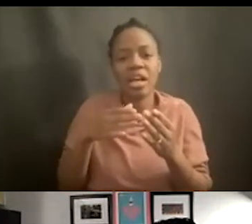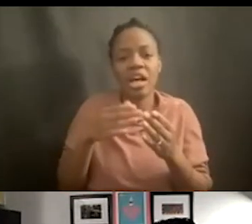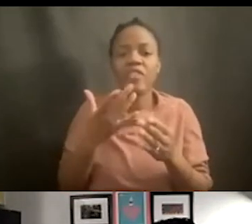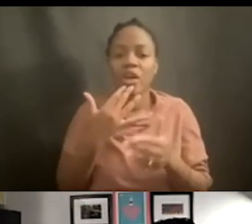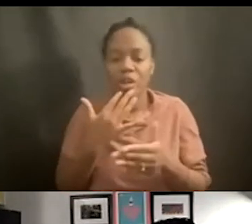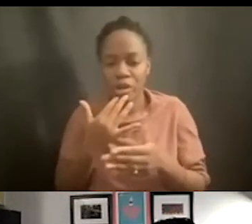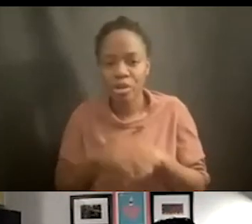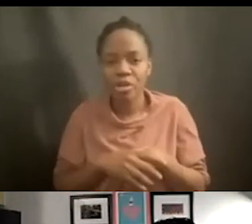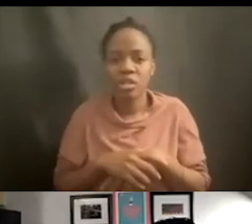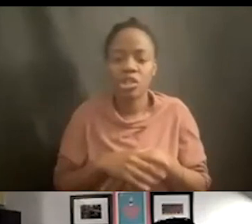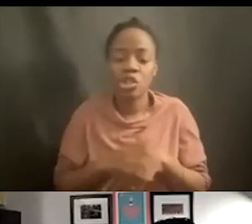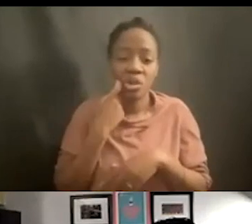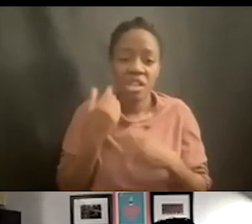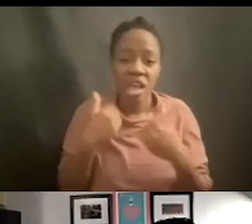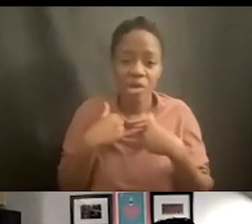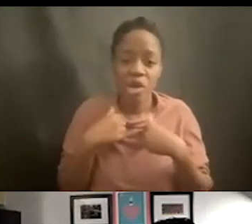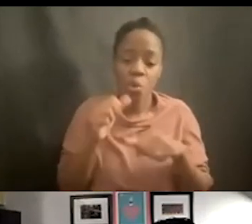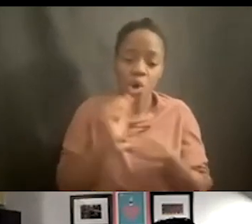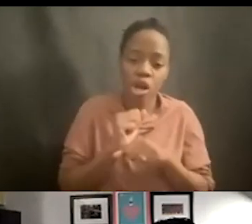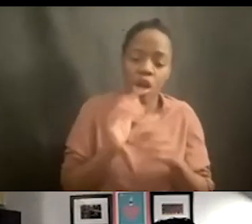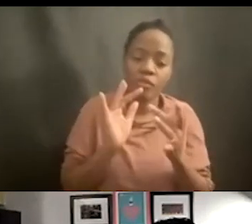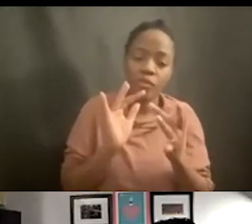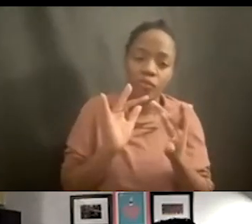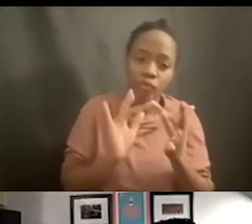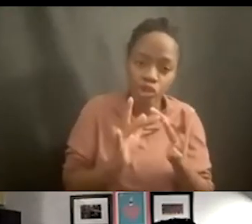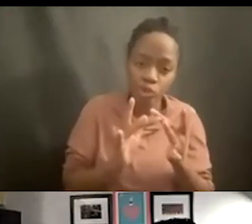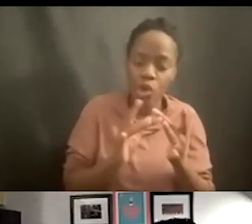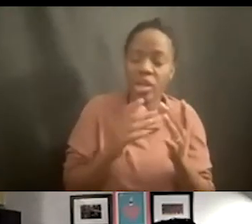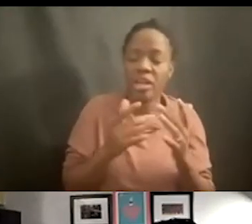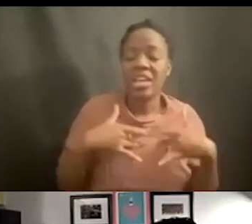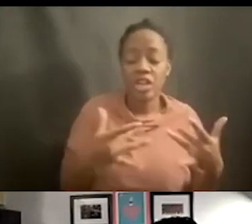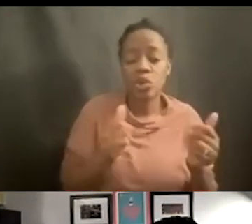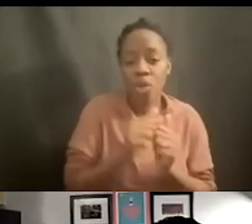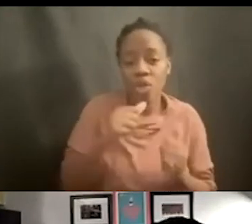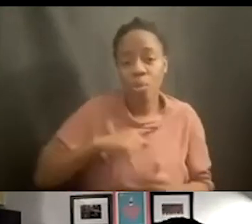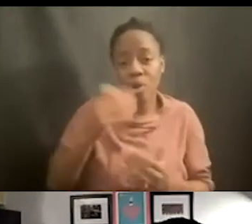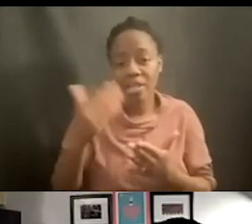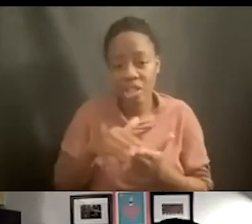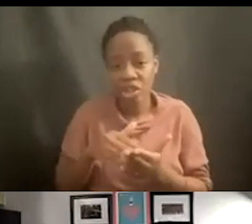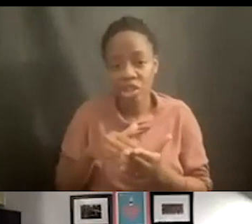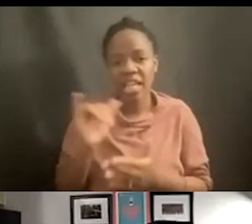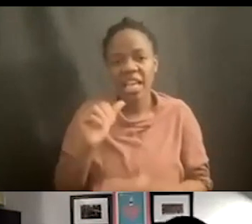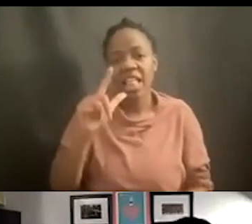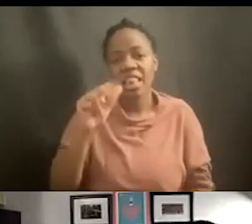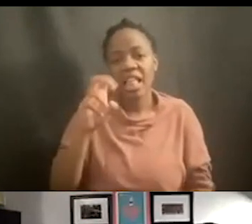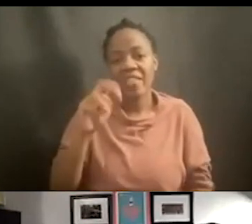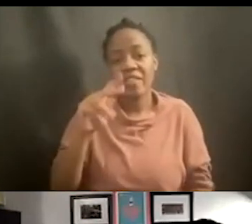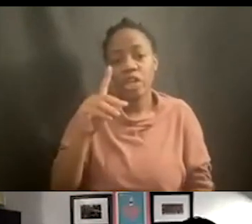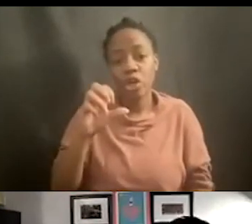Recently, they have been working on many virtual events with the Pride Center team, like Lavender Takeover, Out on